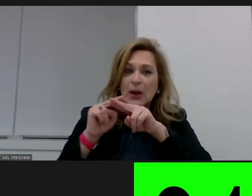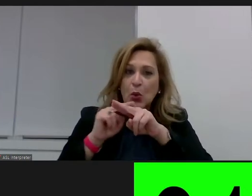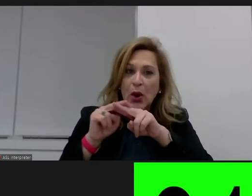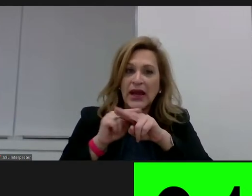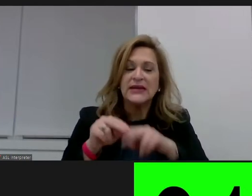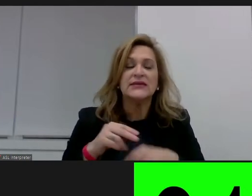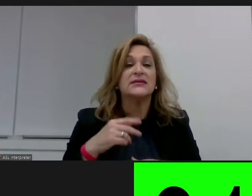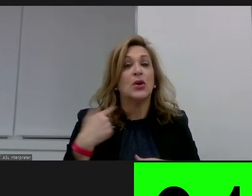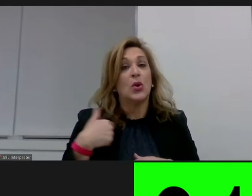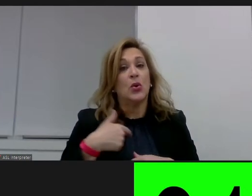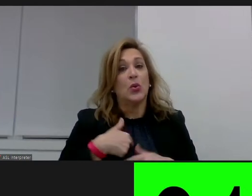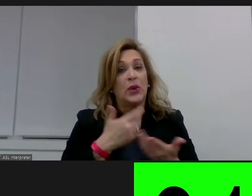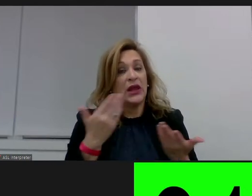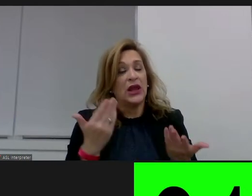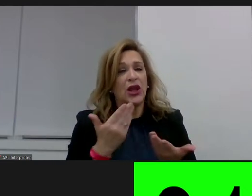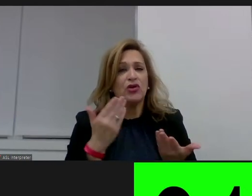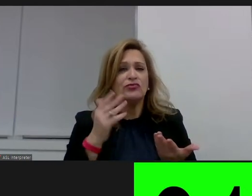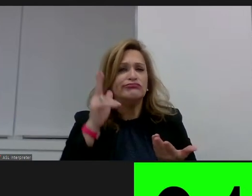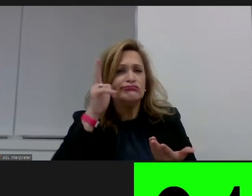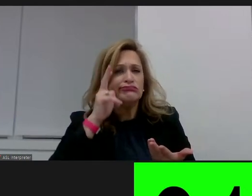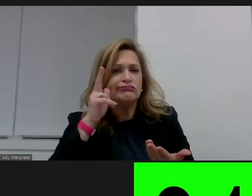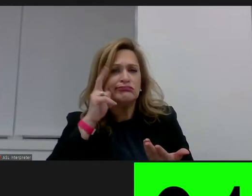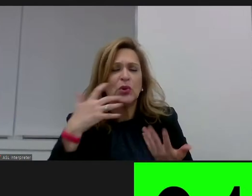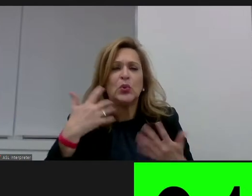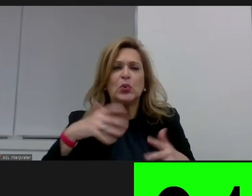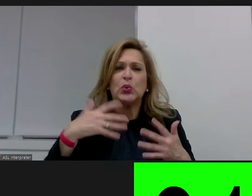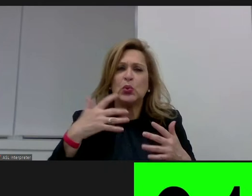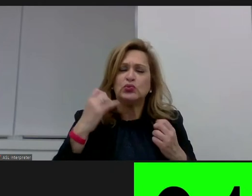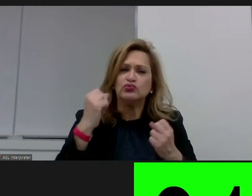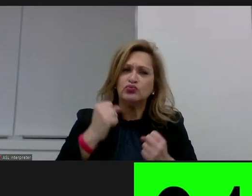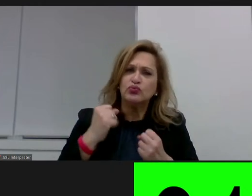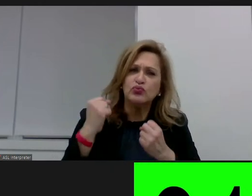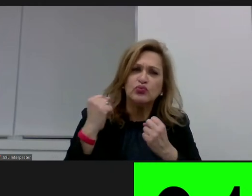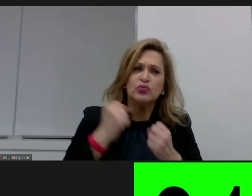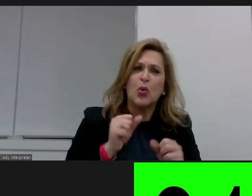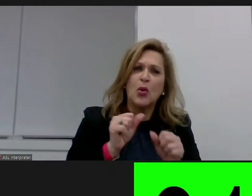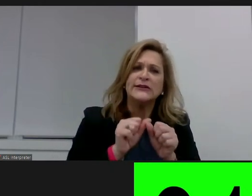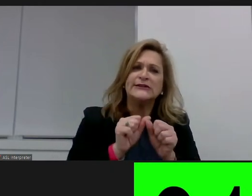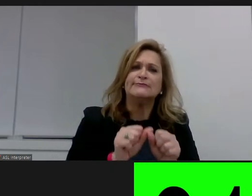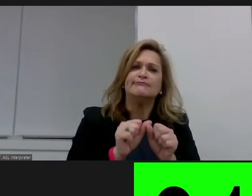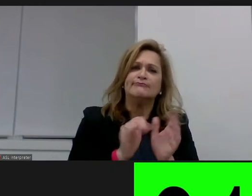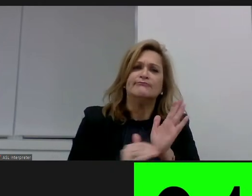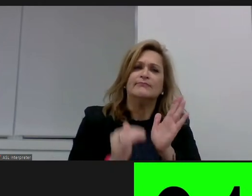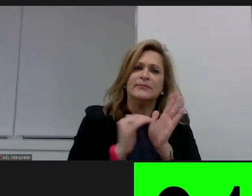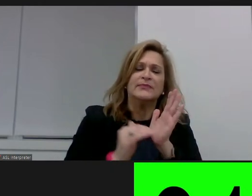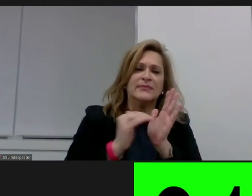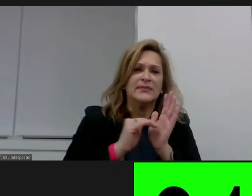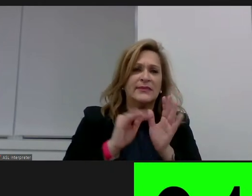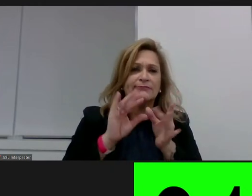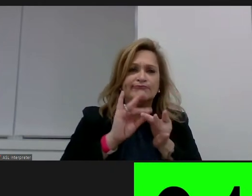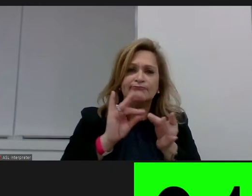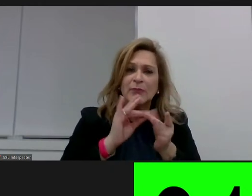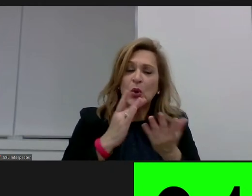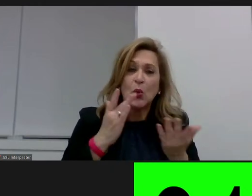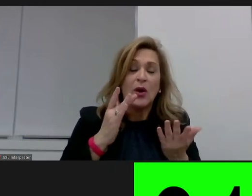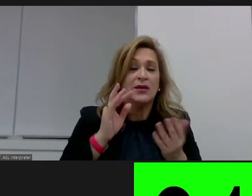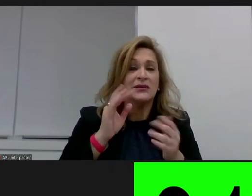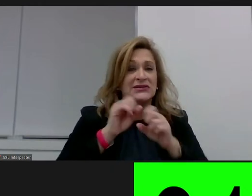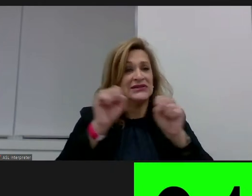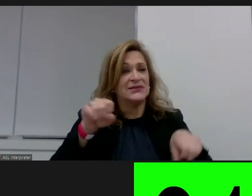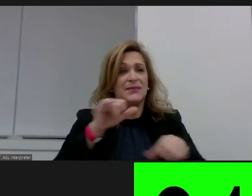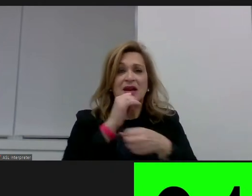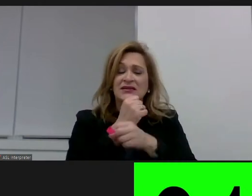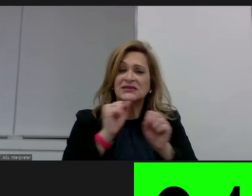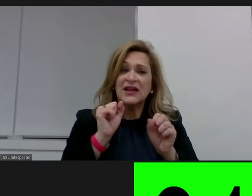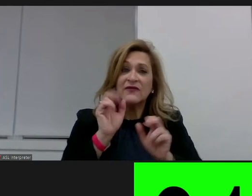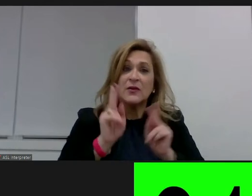We're hearing tonight the overarching, resounding that the system is unsafe, that it's unsafe for station agents to